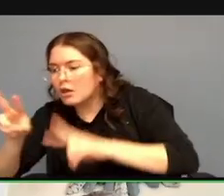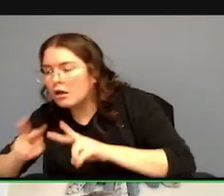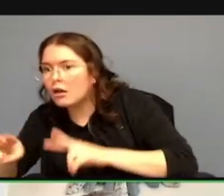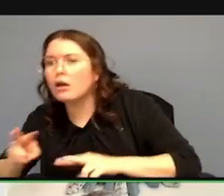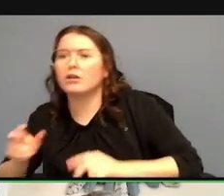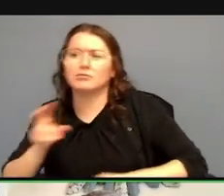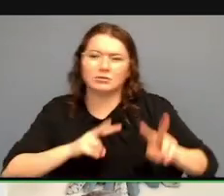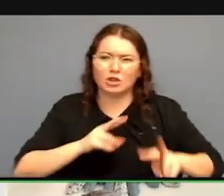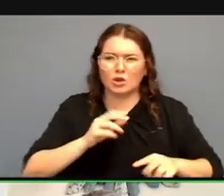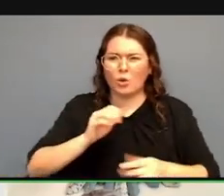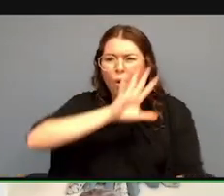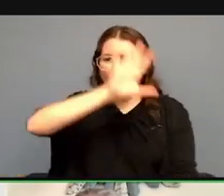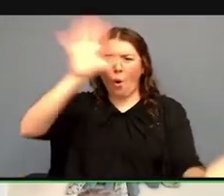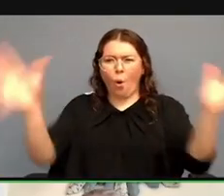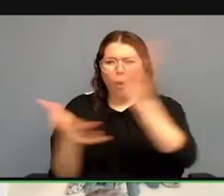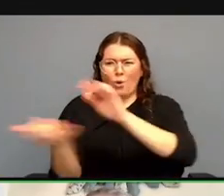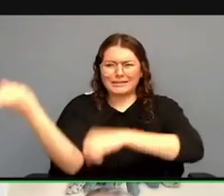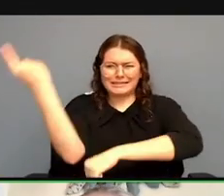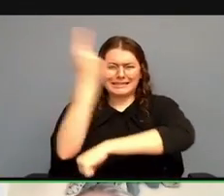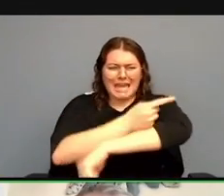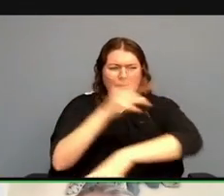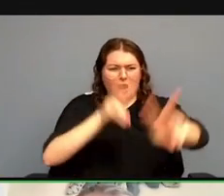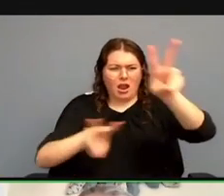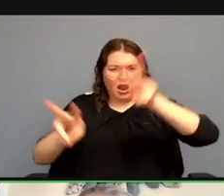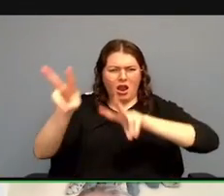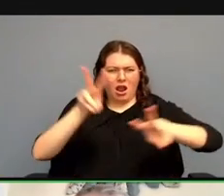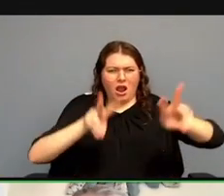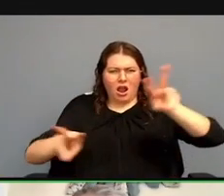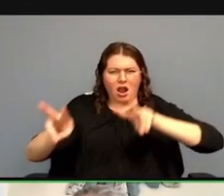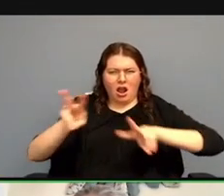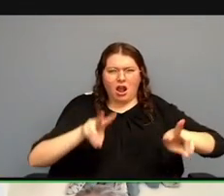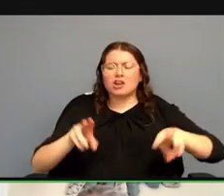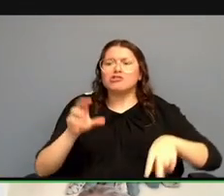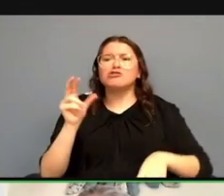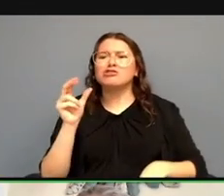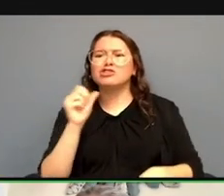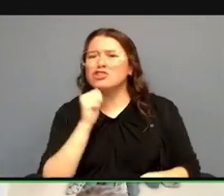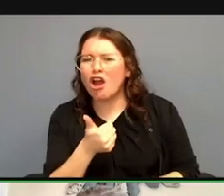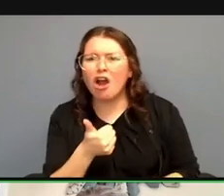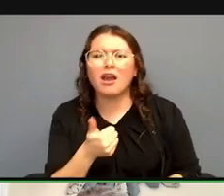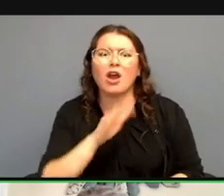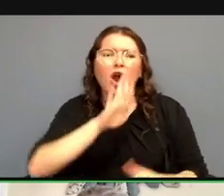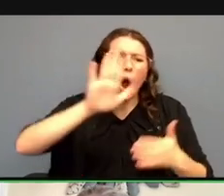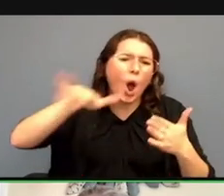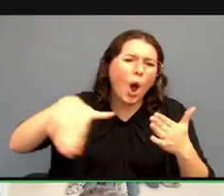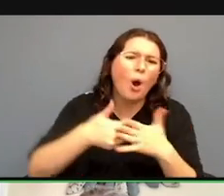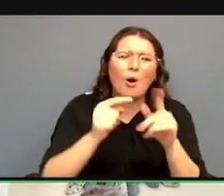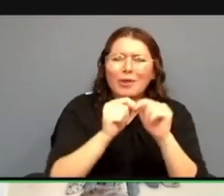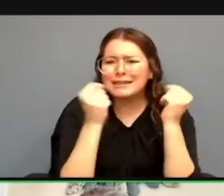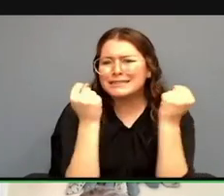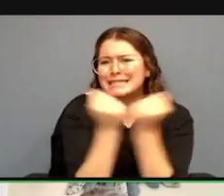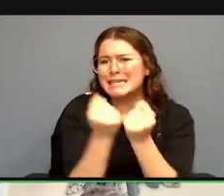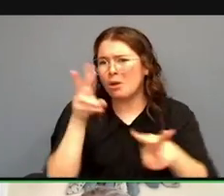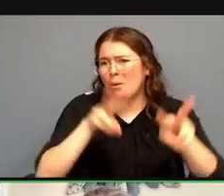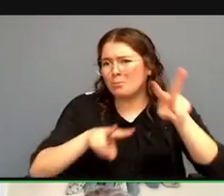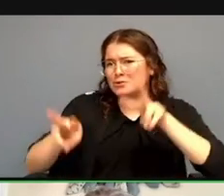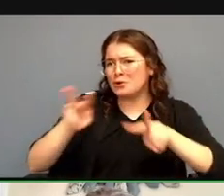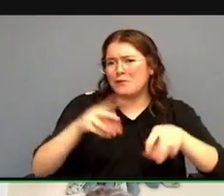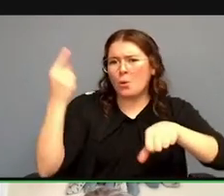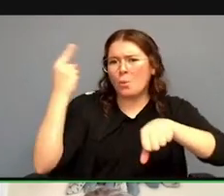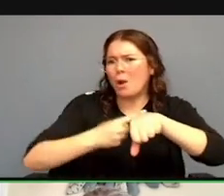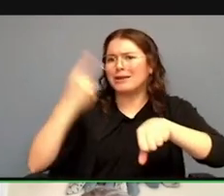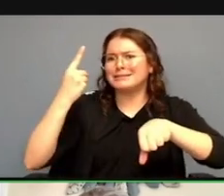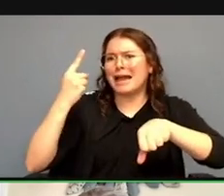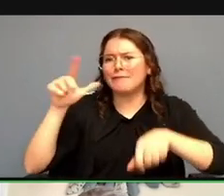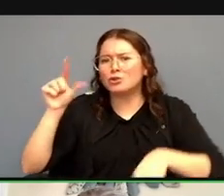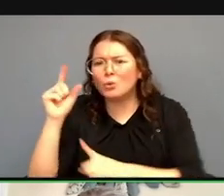just the occupational therapist and the speech therapist and the psychologist's account of what